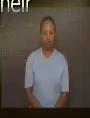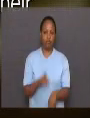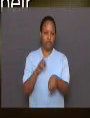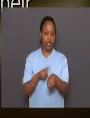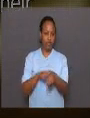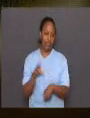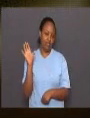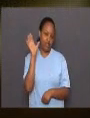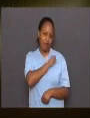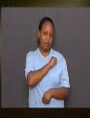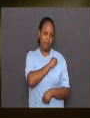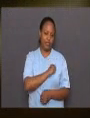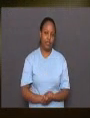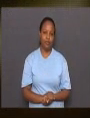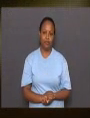Time's up.